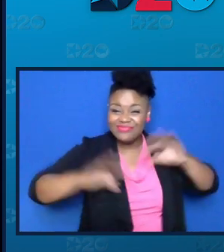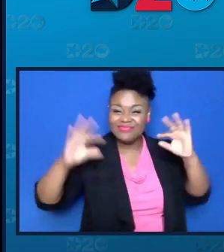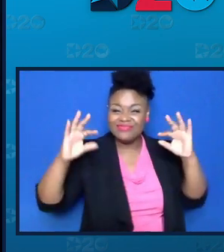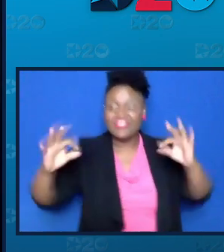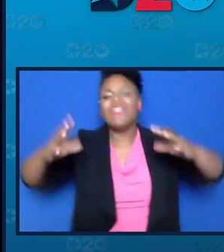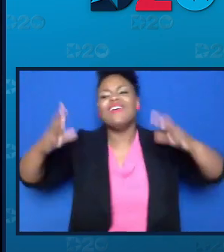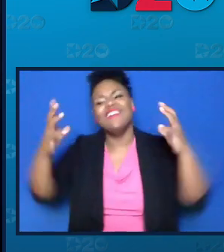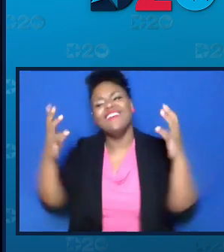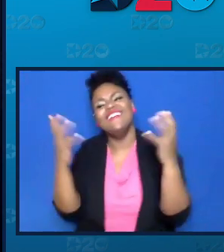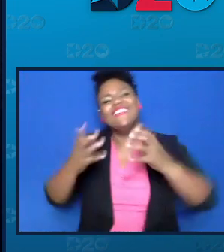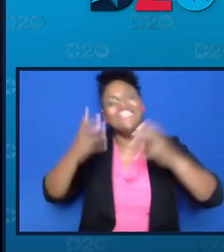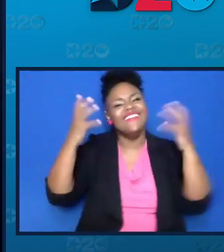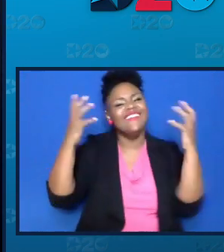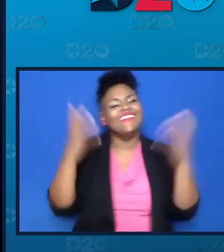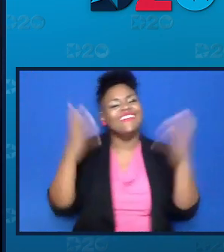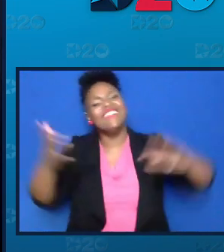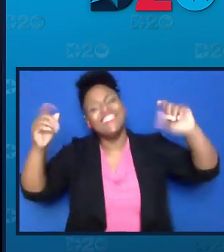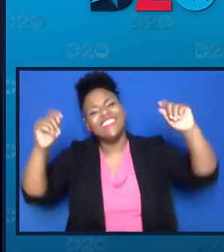Oh, glory.